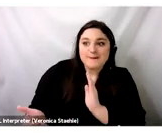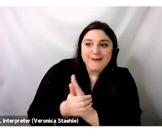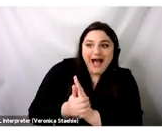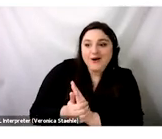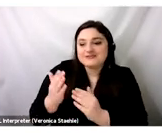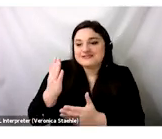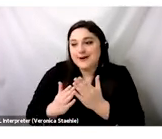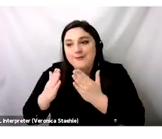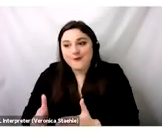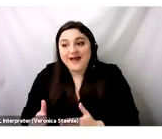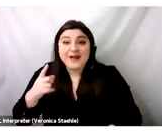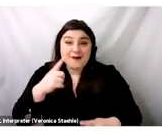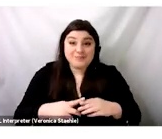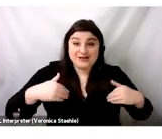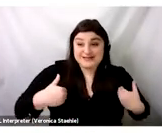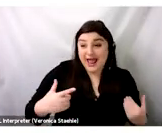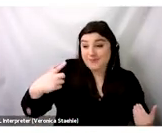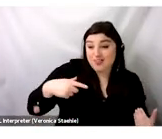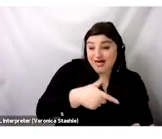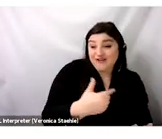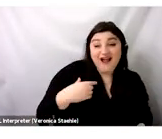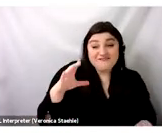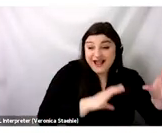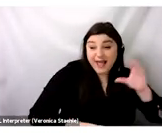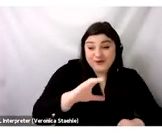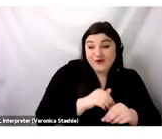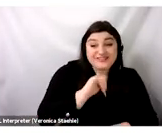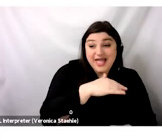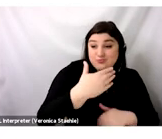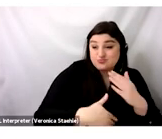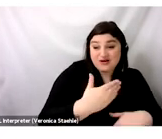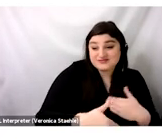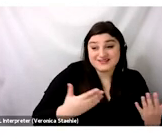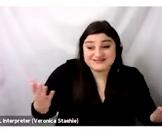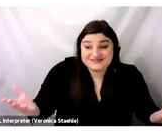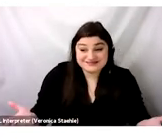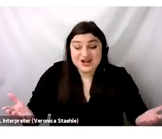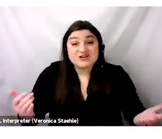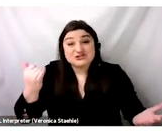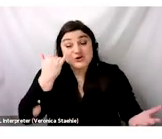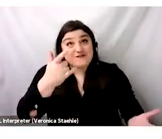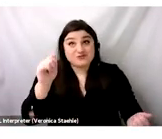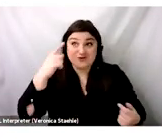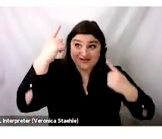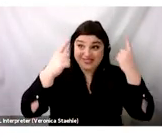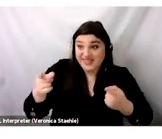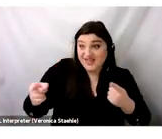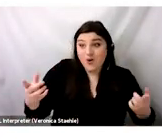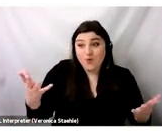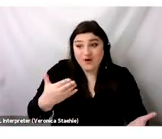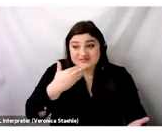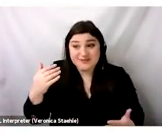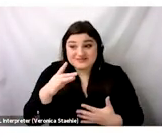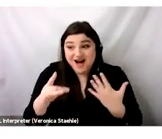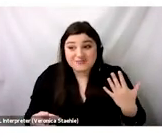animal leathers, there's a lot of chemicals that go into that process too. So if you're looking to find like